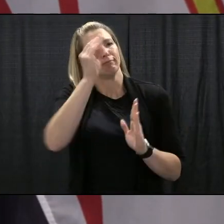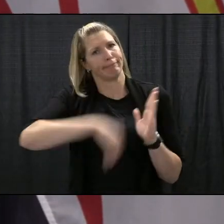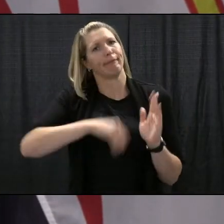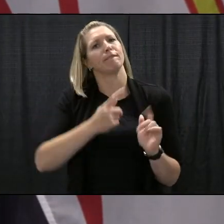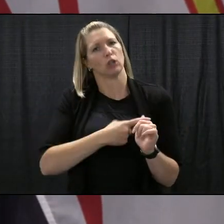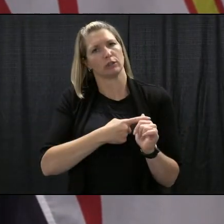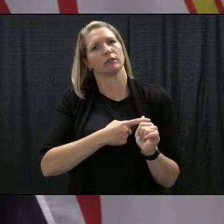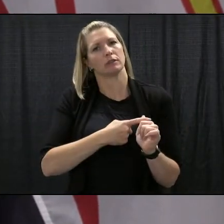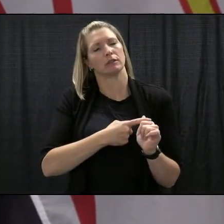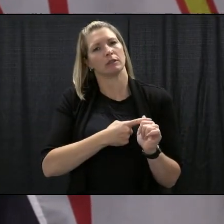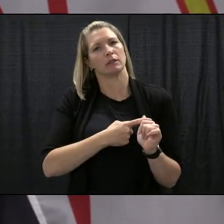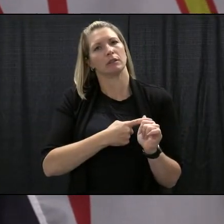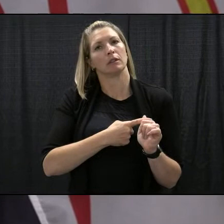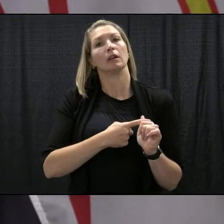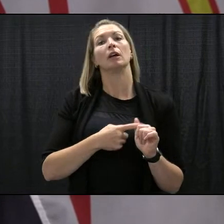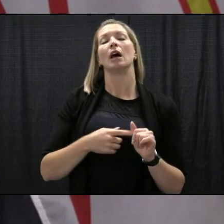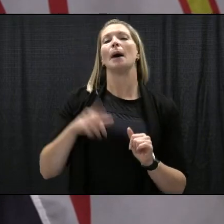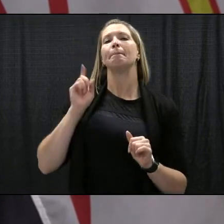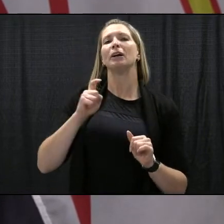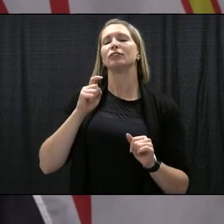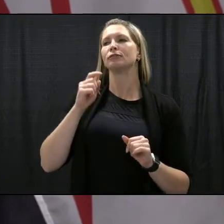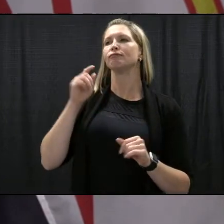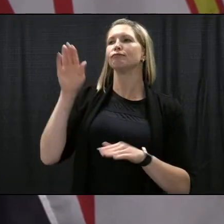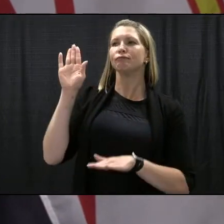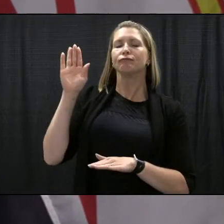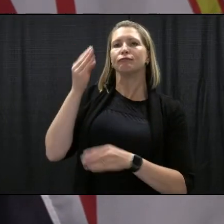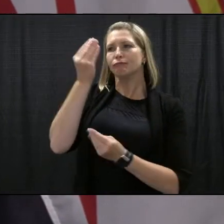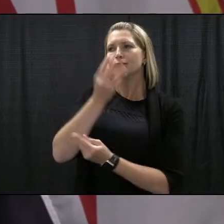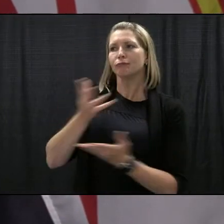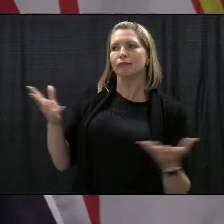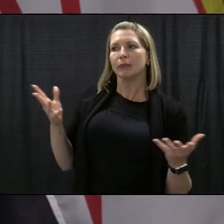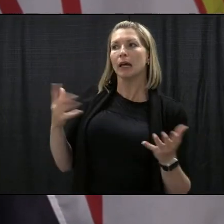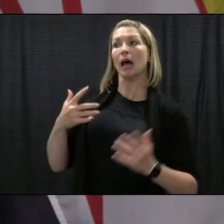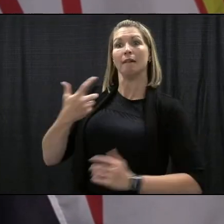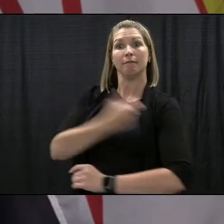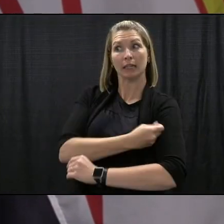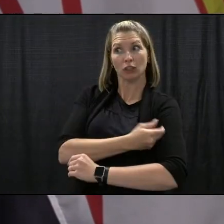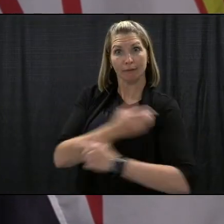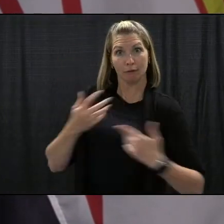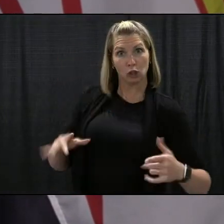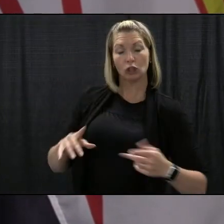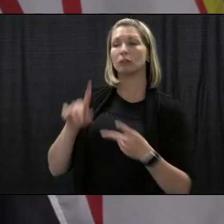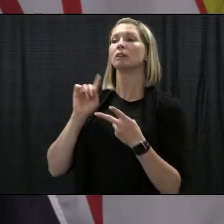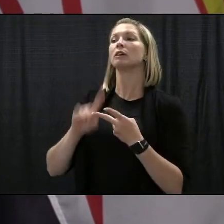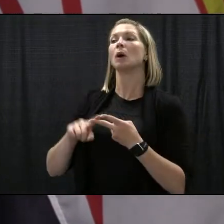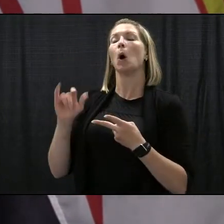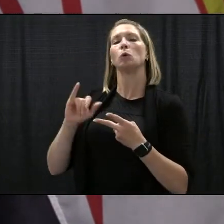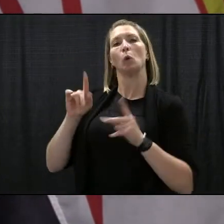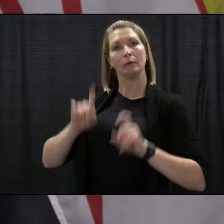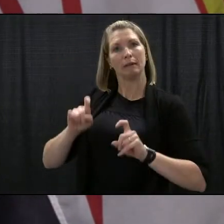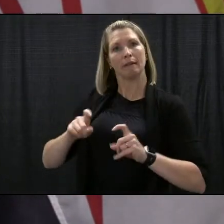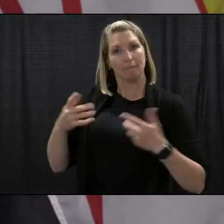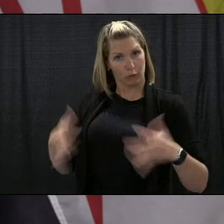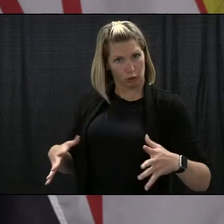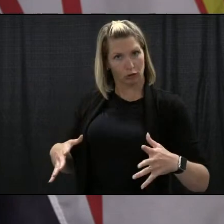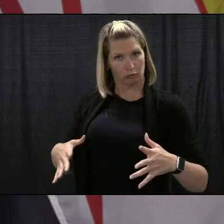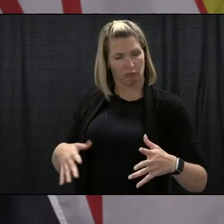for anyone arriving in the province to declare their vaccination status and determine their self-isolation and testing requirements.